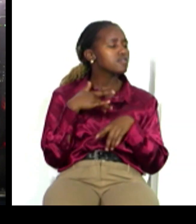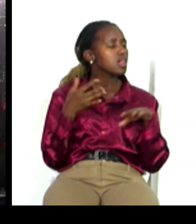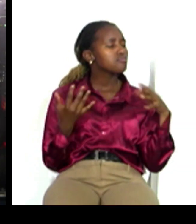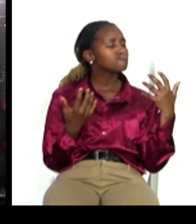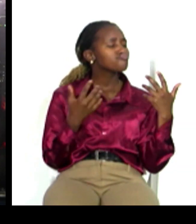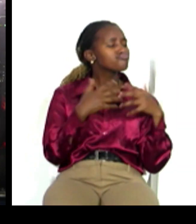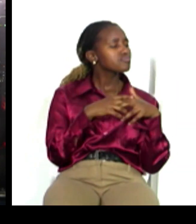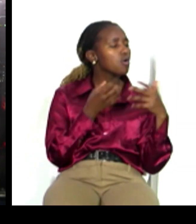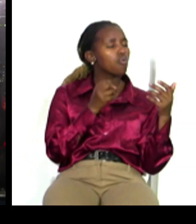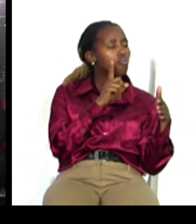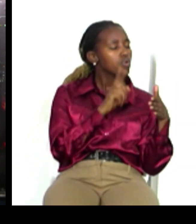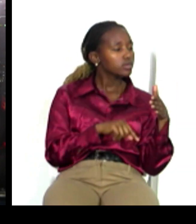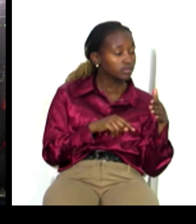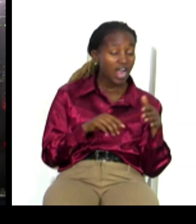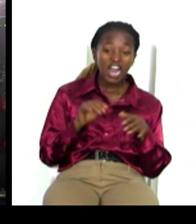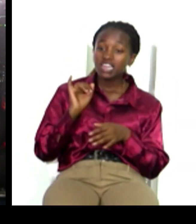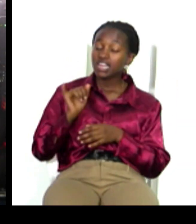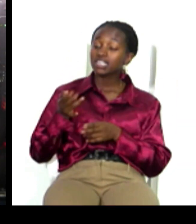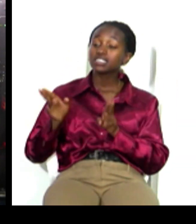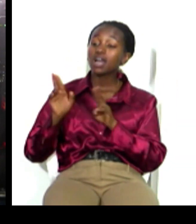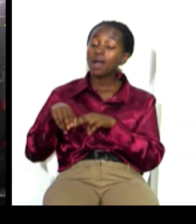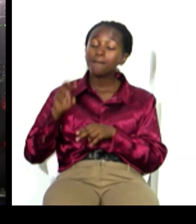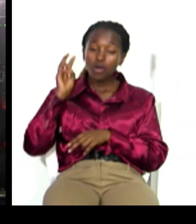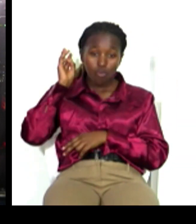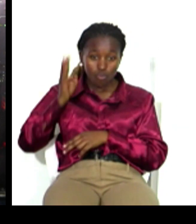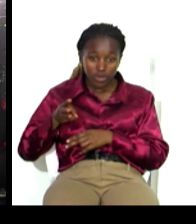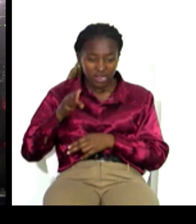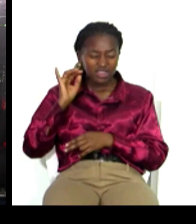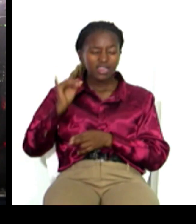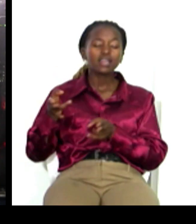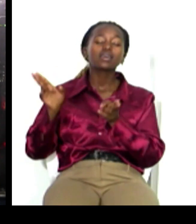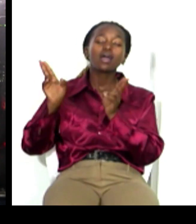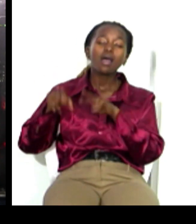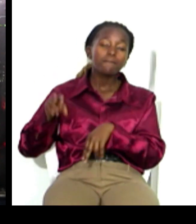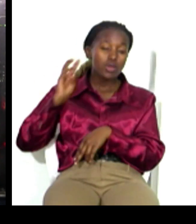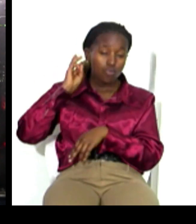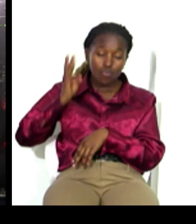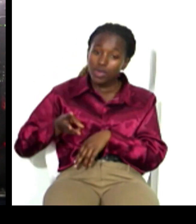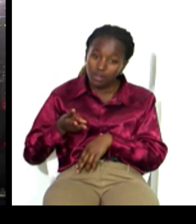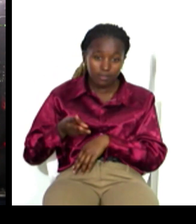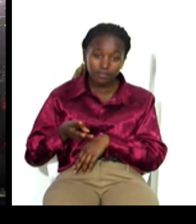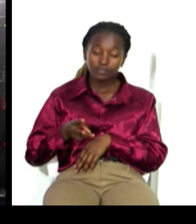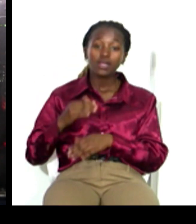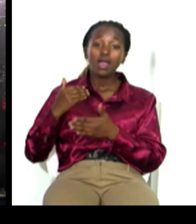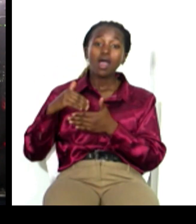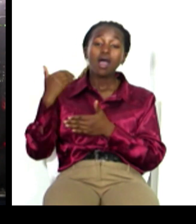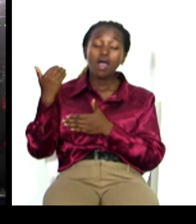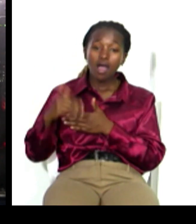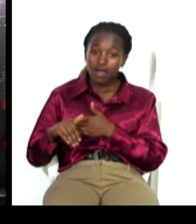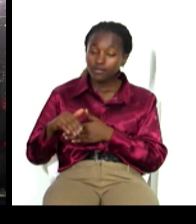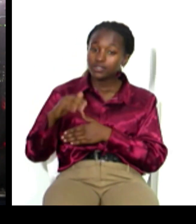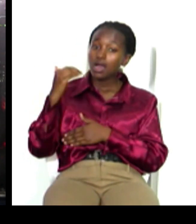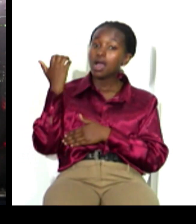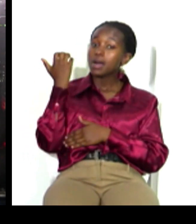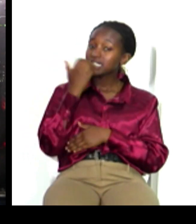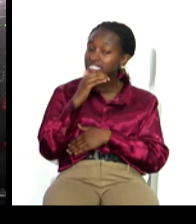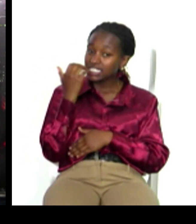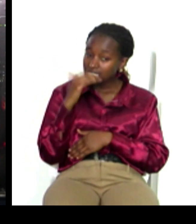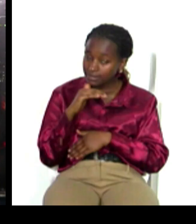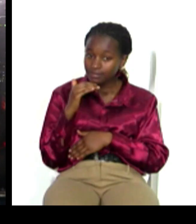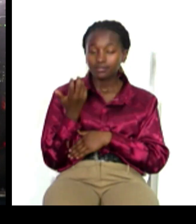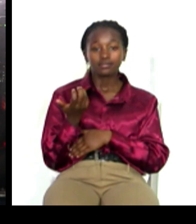parties? It's going to happen. It's not smelling. It is going to happen. After Rigathi Gachagua officially